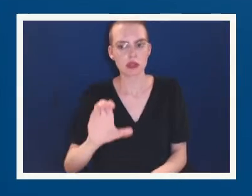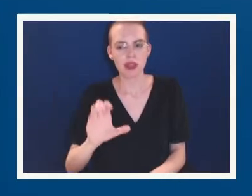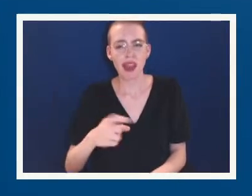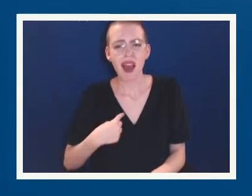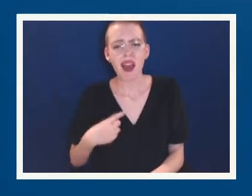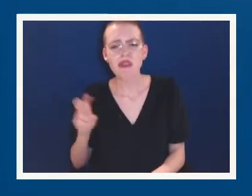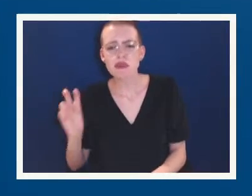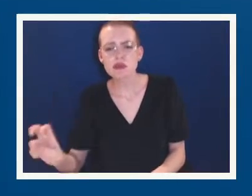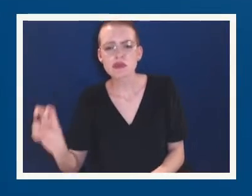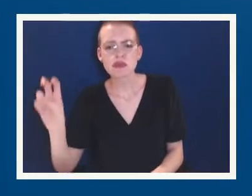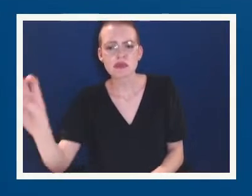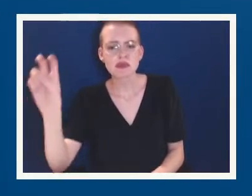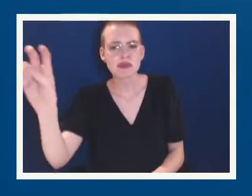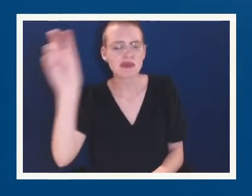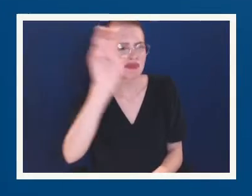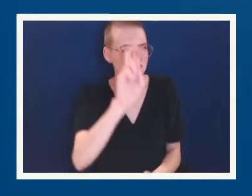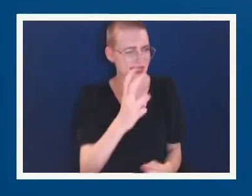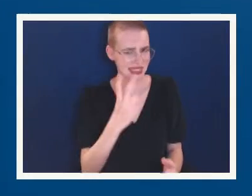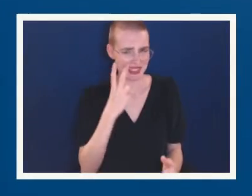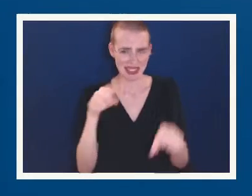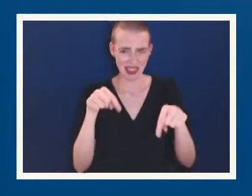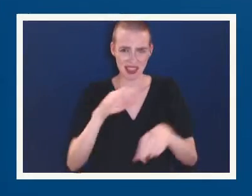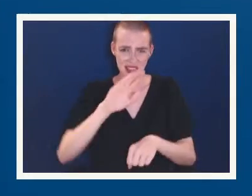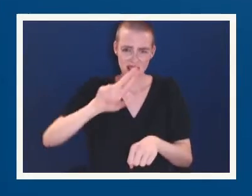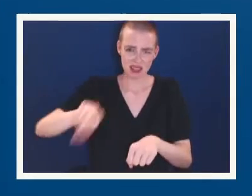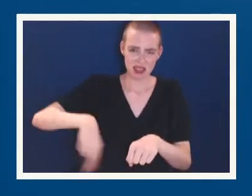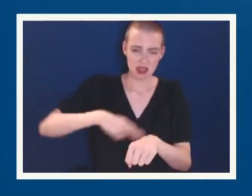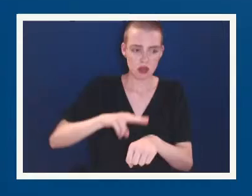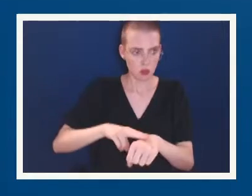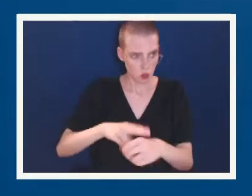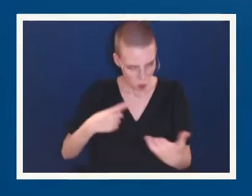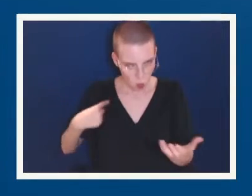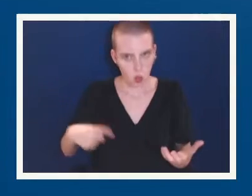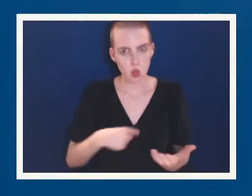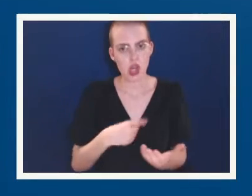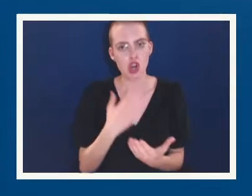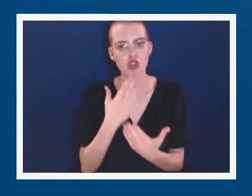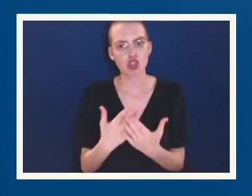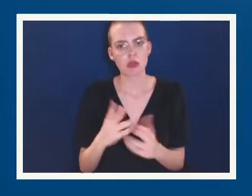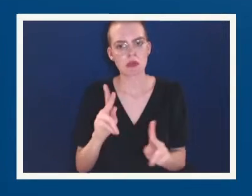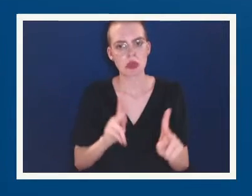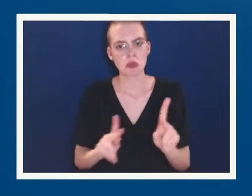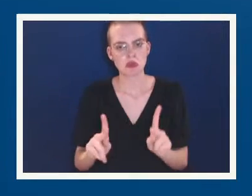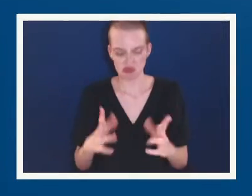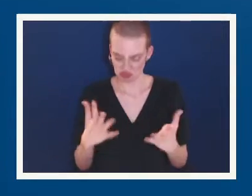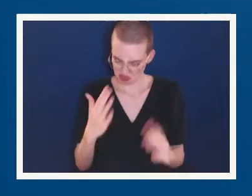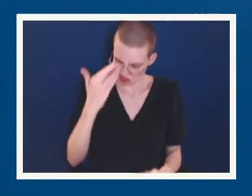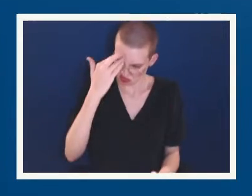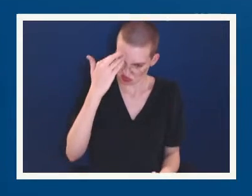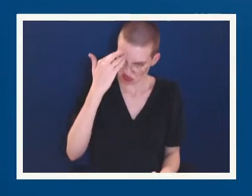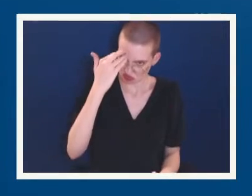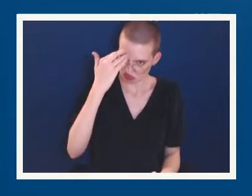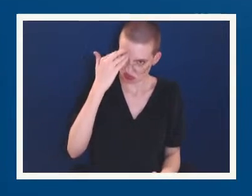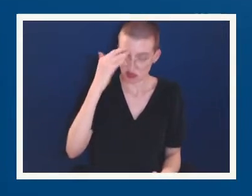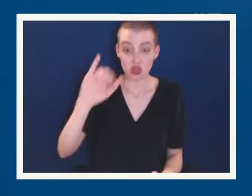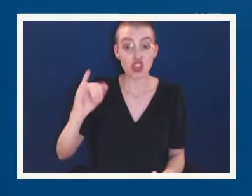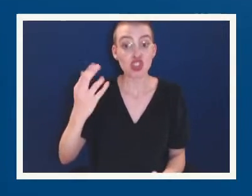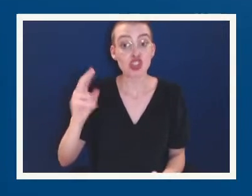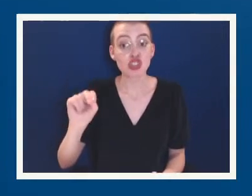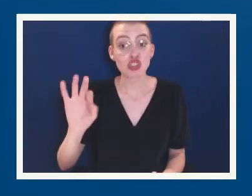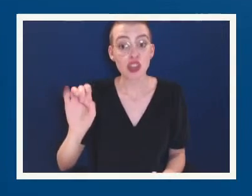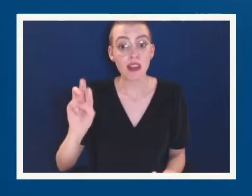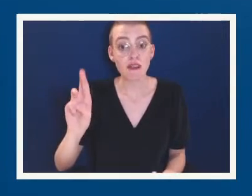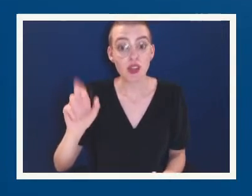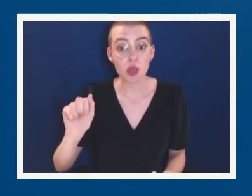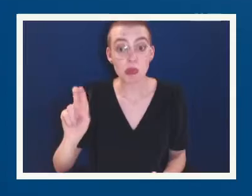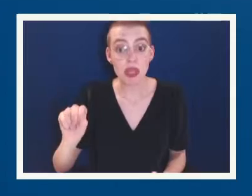because we are good people. I know this. There's no quit in John Fetterman. There's no quit